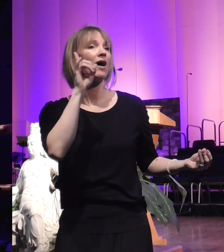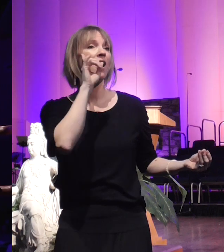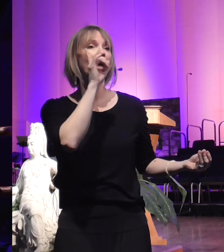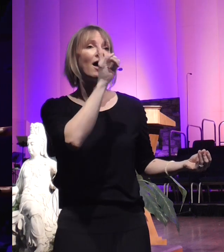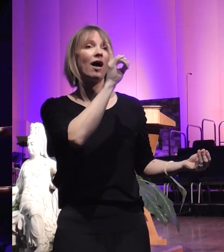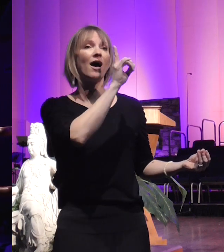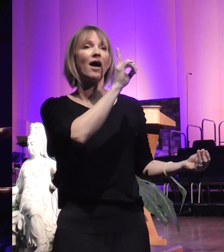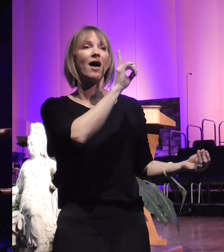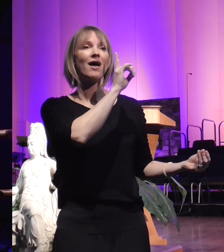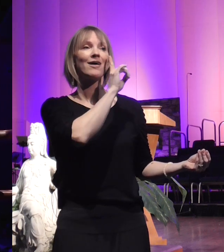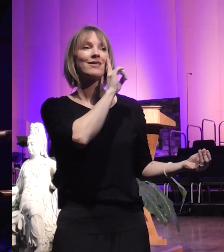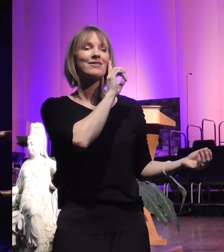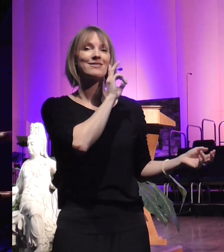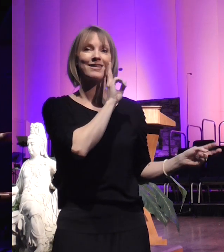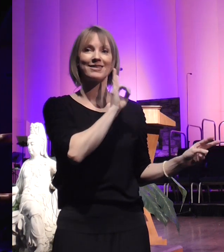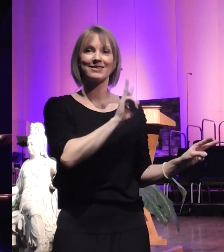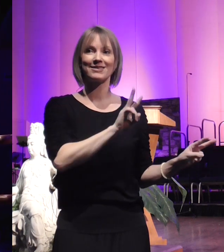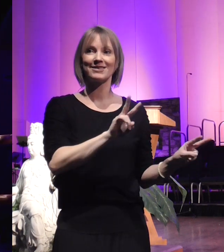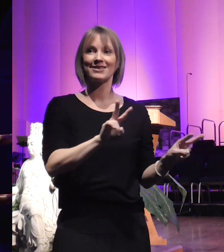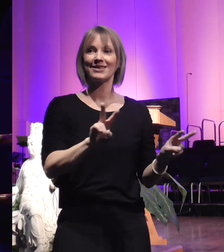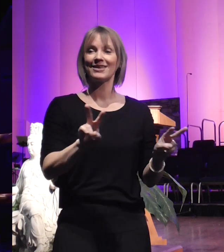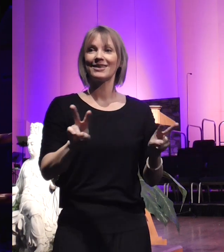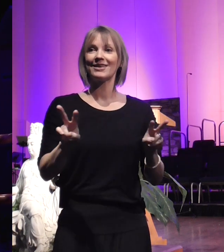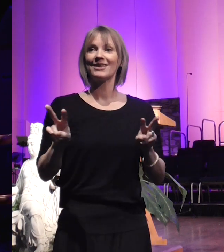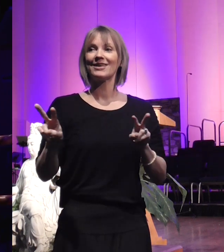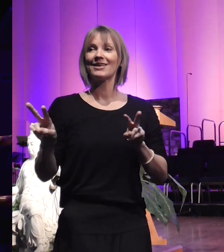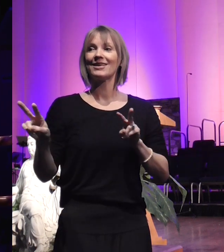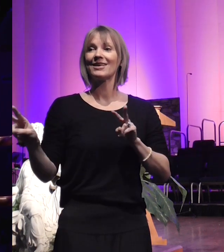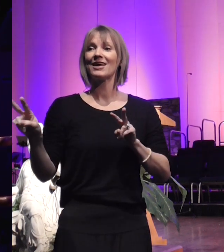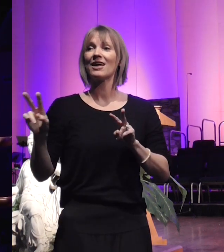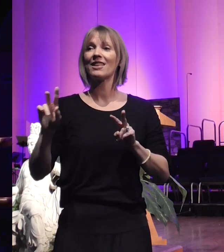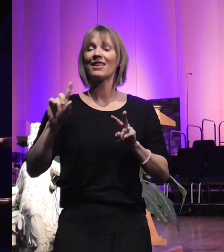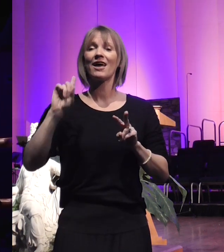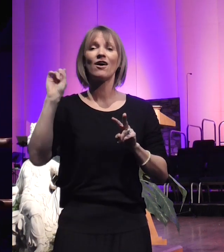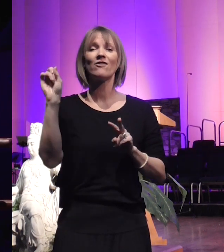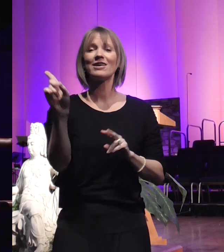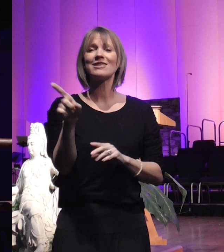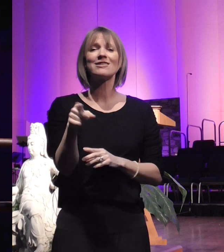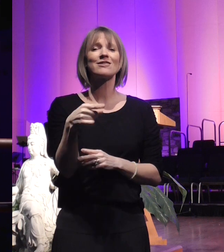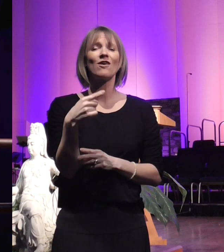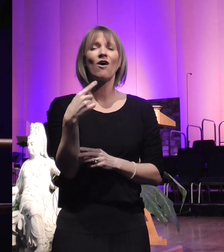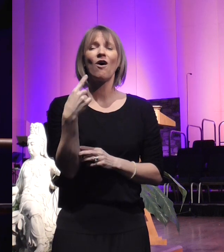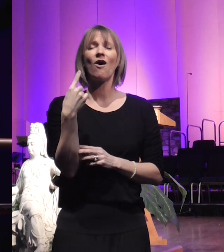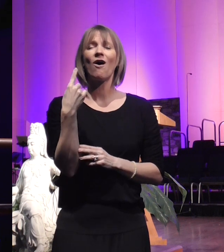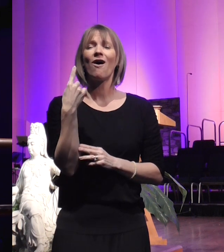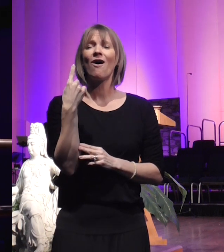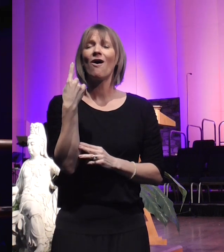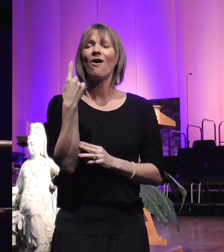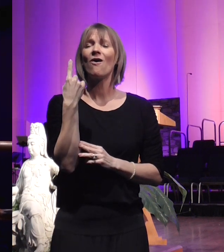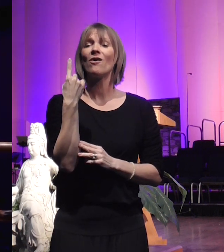open my eyes and see there is